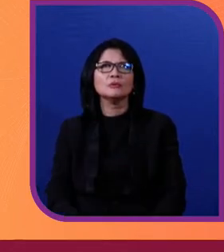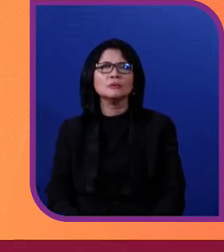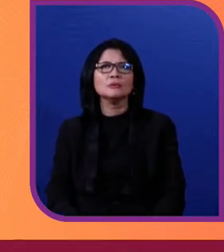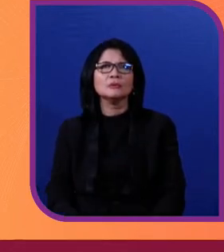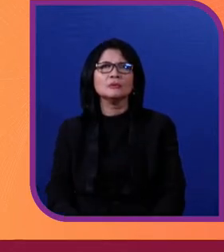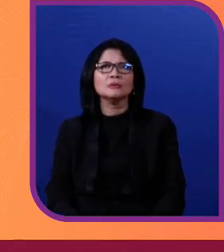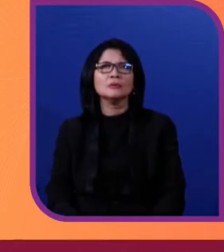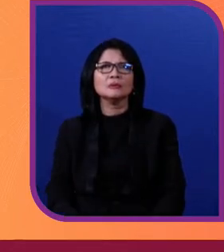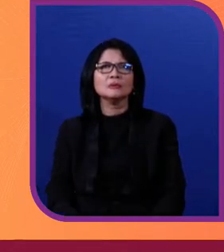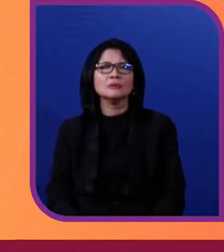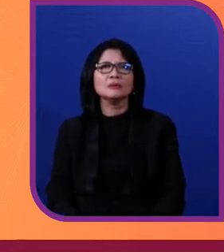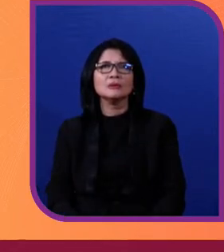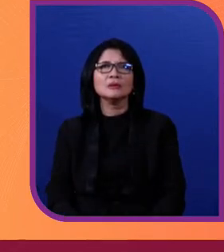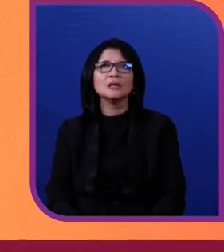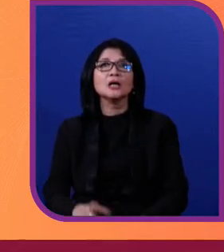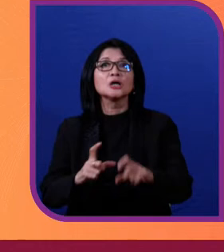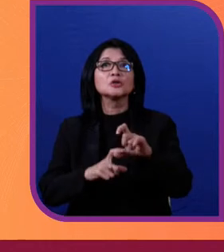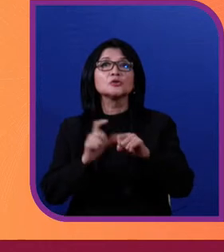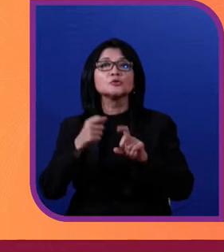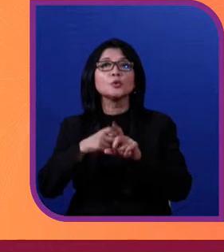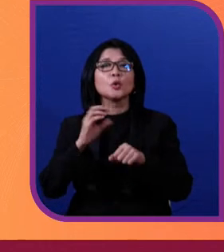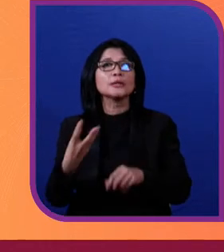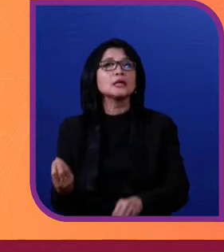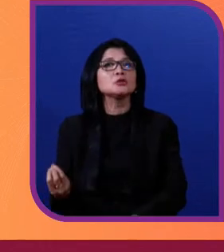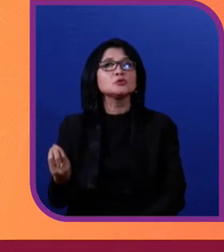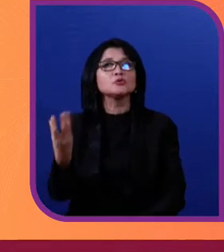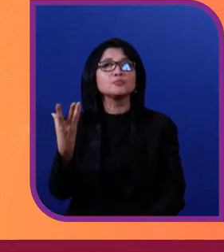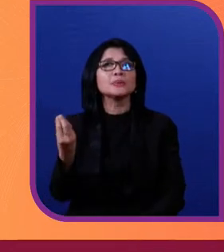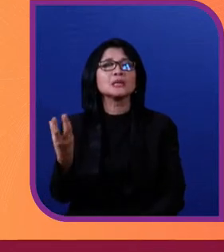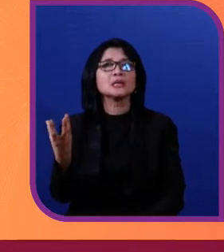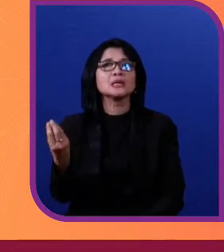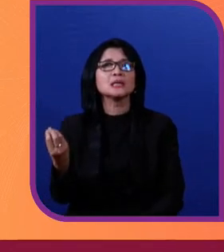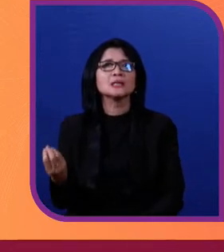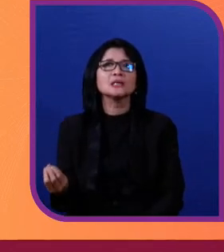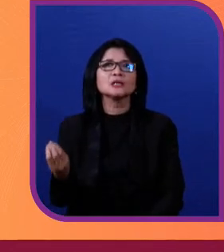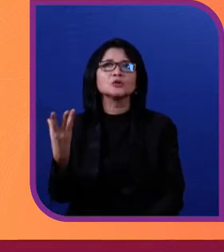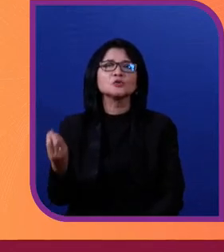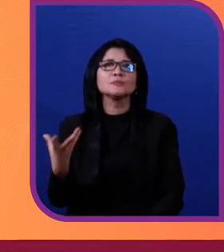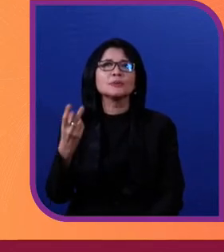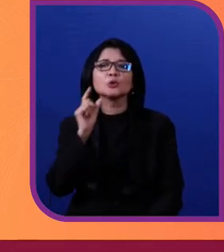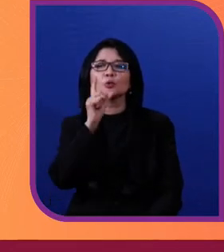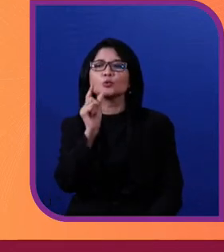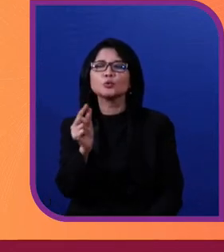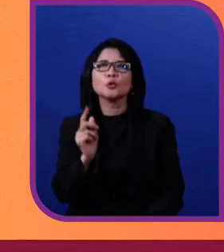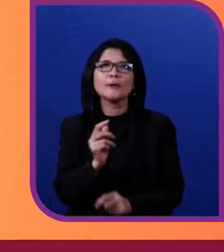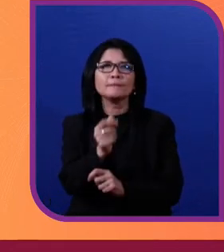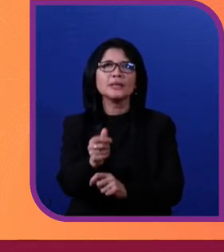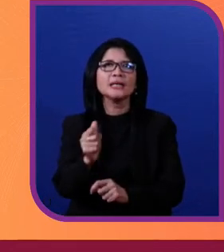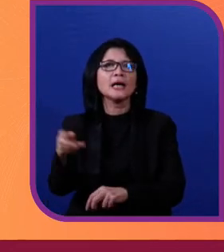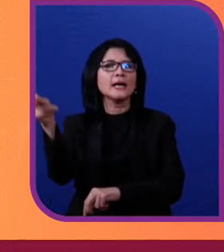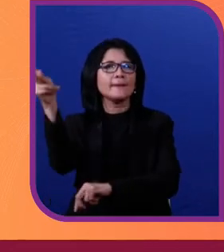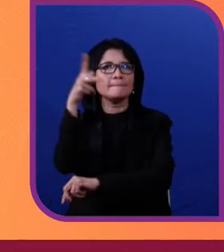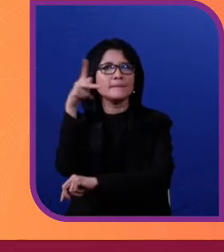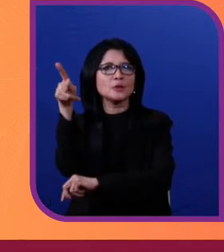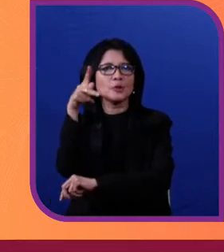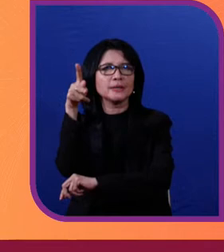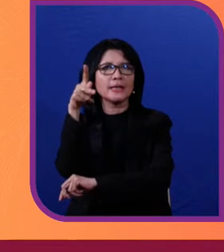for Finance about cat right and Alhamdulillah Indonesia hazrt79